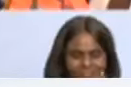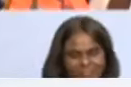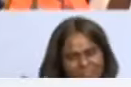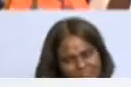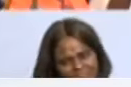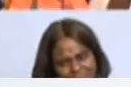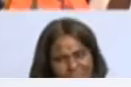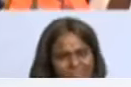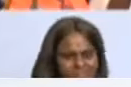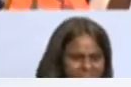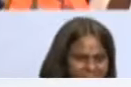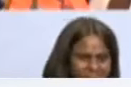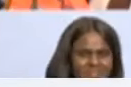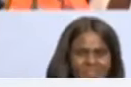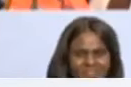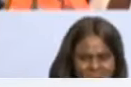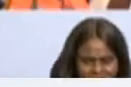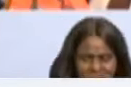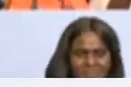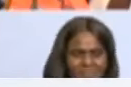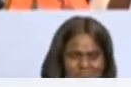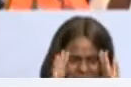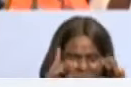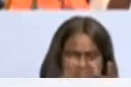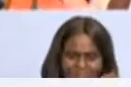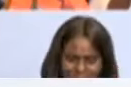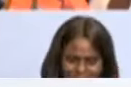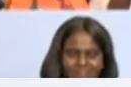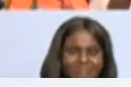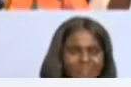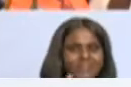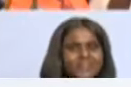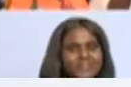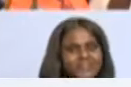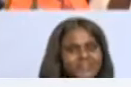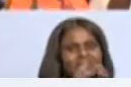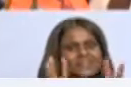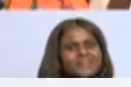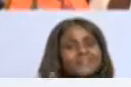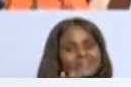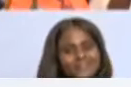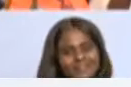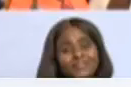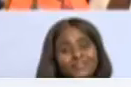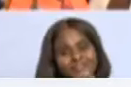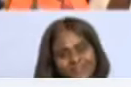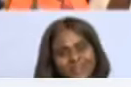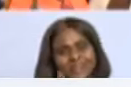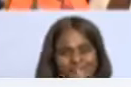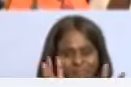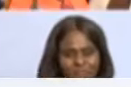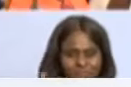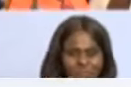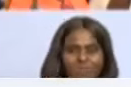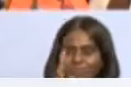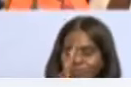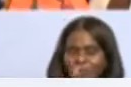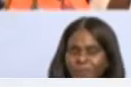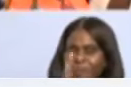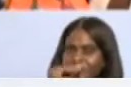differences and focus on what we can do together. Very important. Very important. Madam